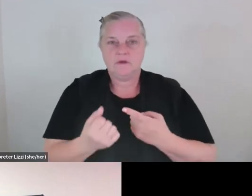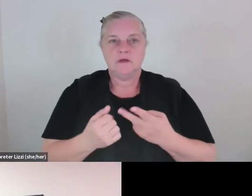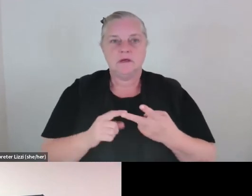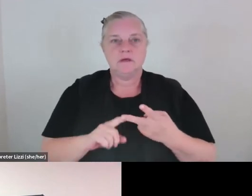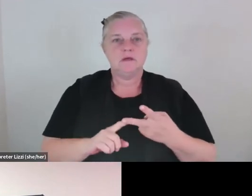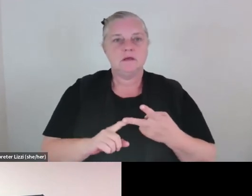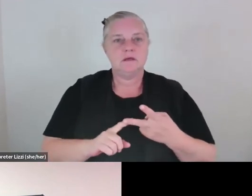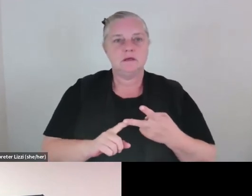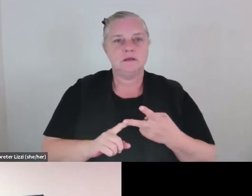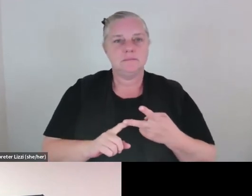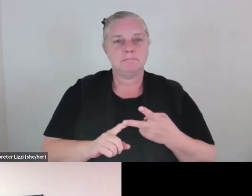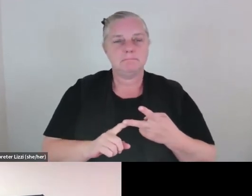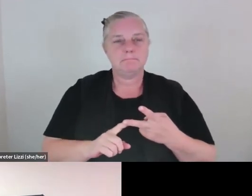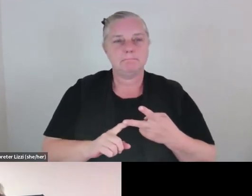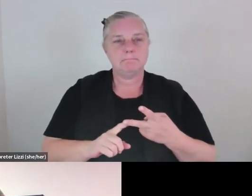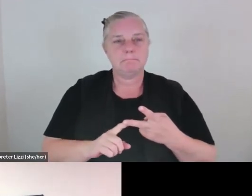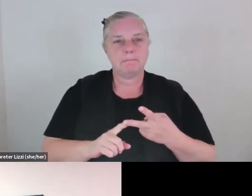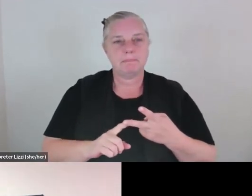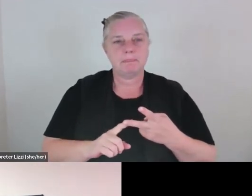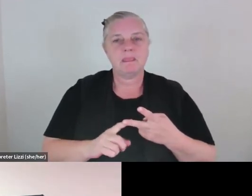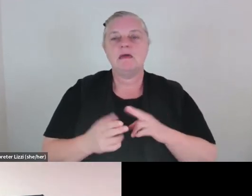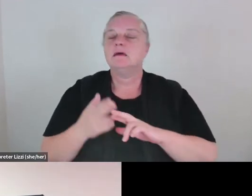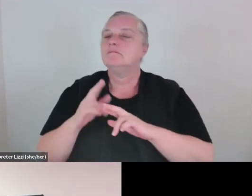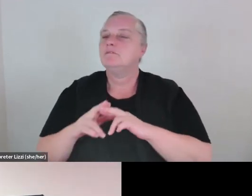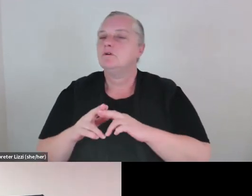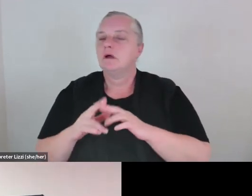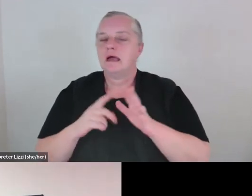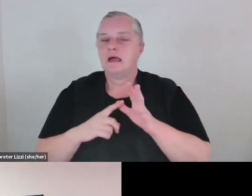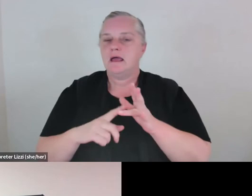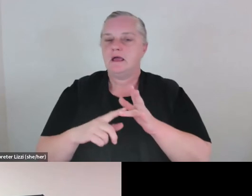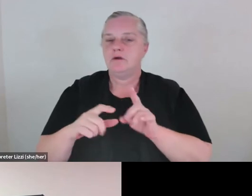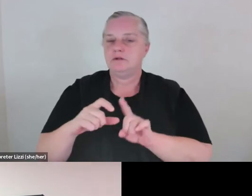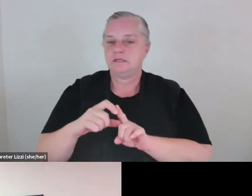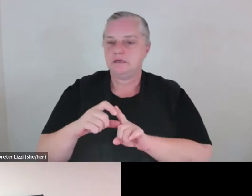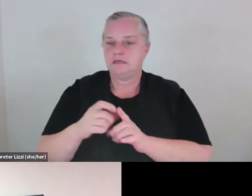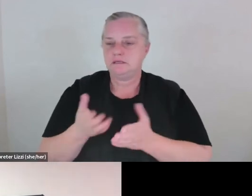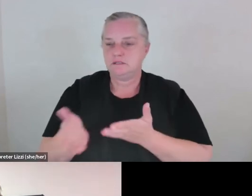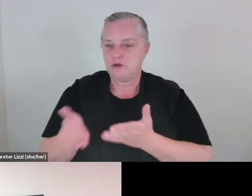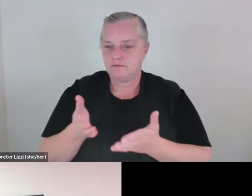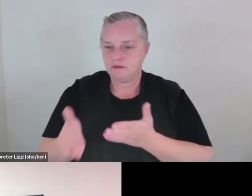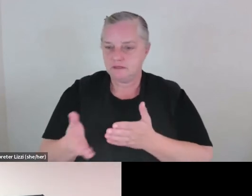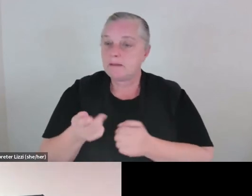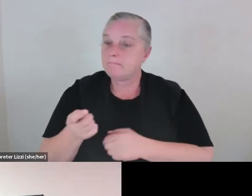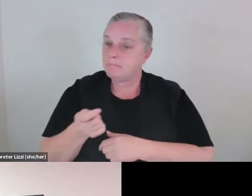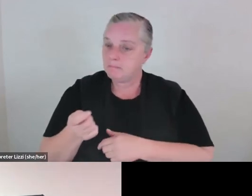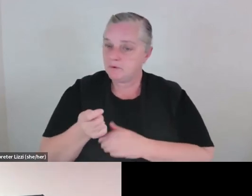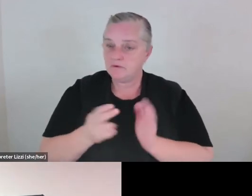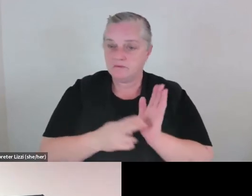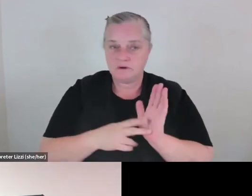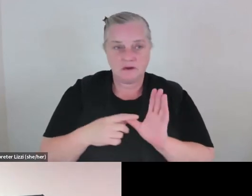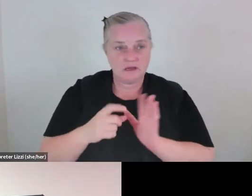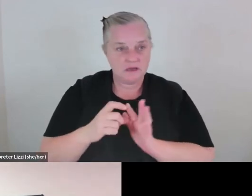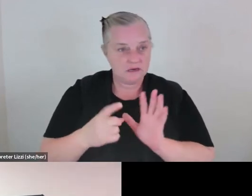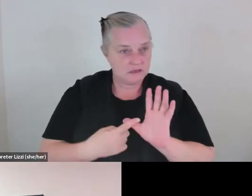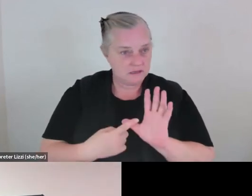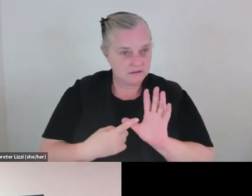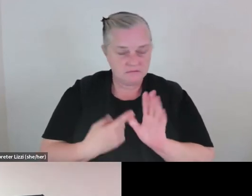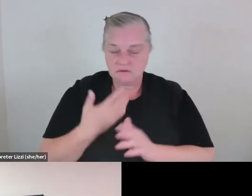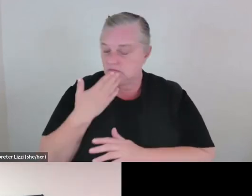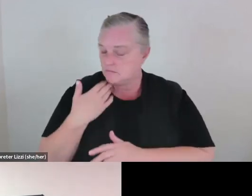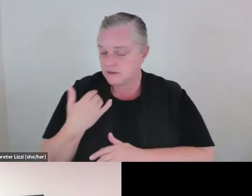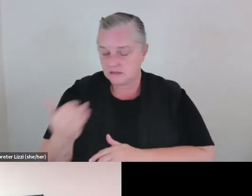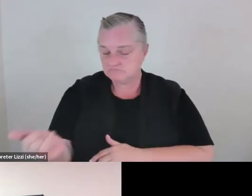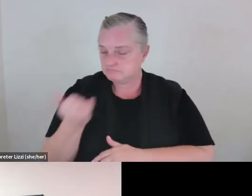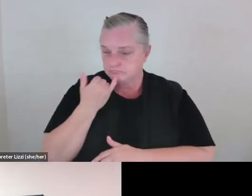I guess if you are an AOD service and a member service of NADA, please do be free to reach out to